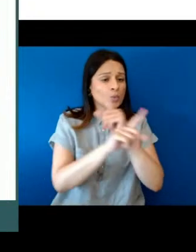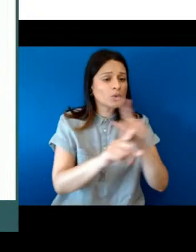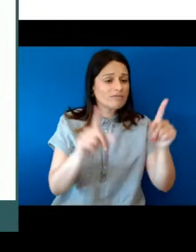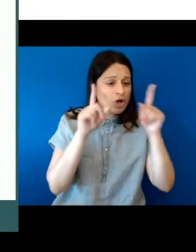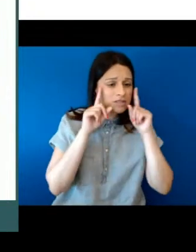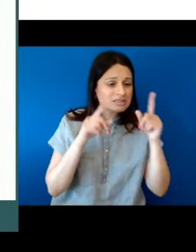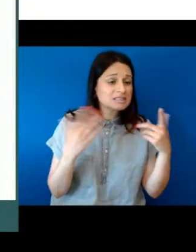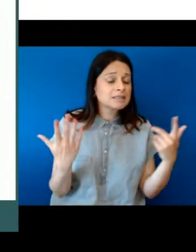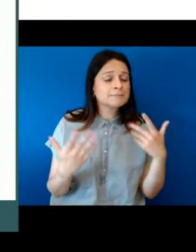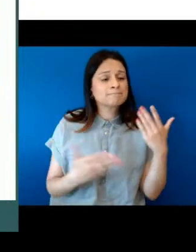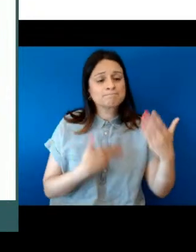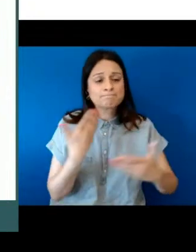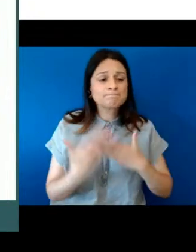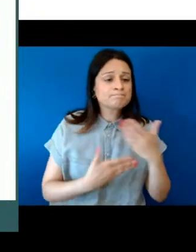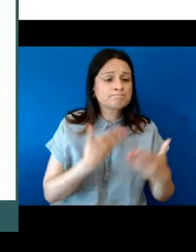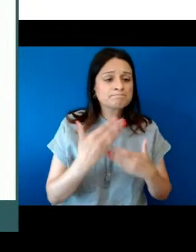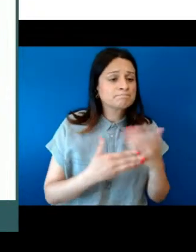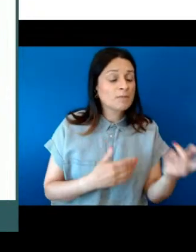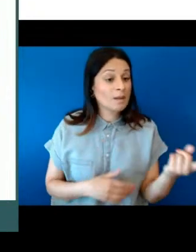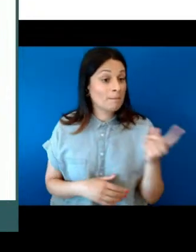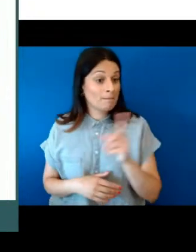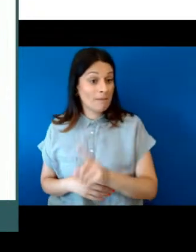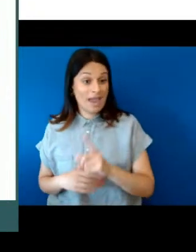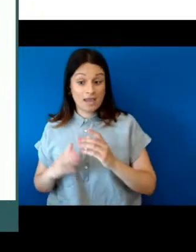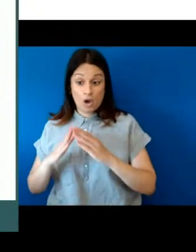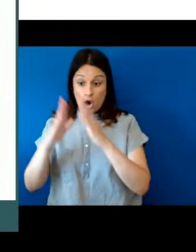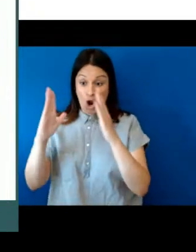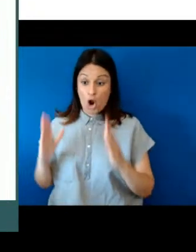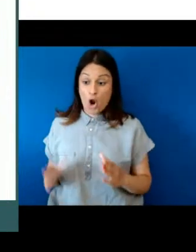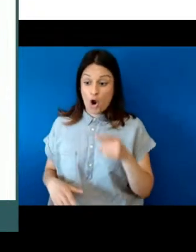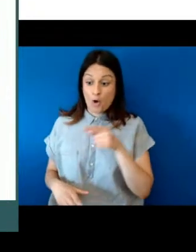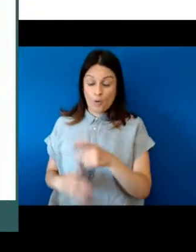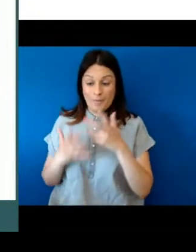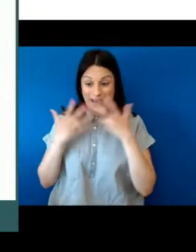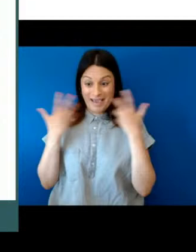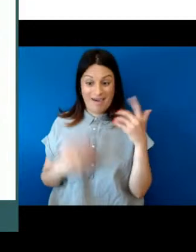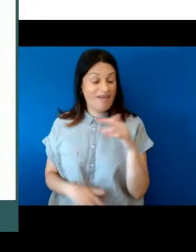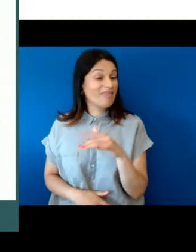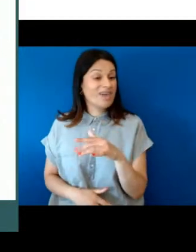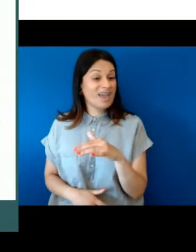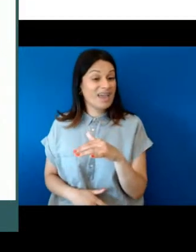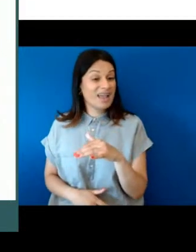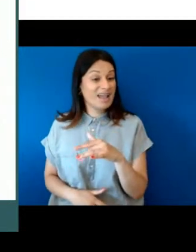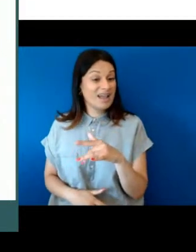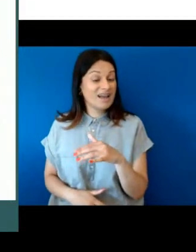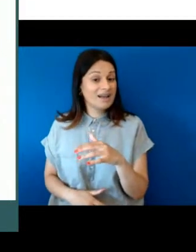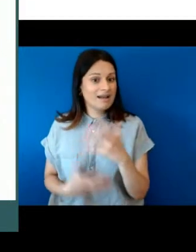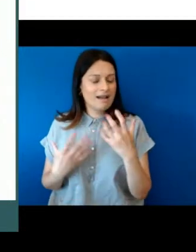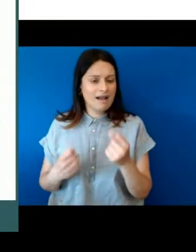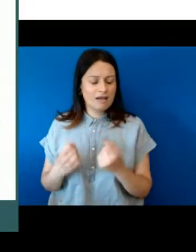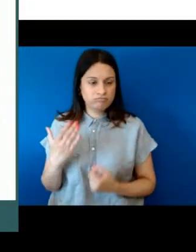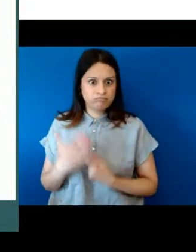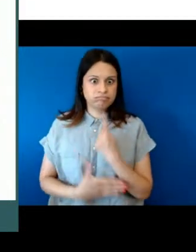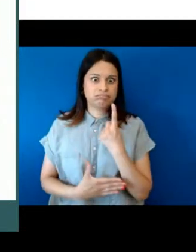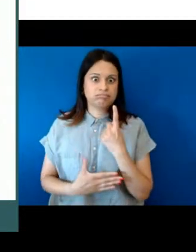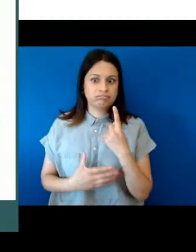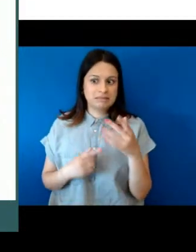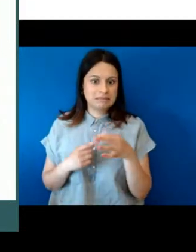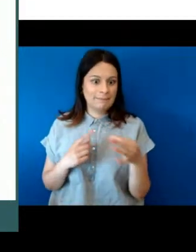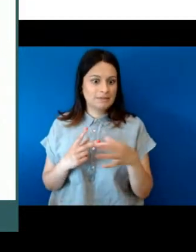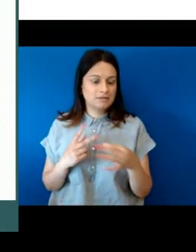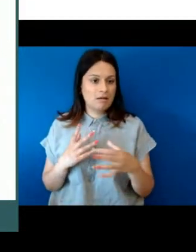back into the home and the cat's there, then they can have these quite significant symptoms, and it can